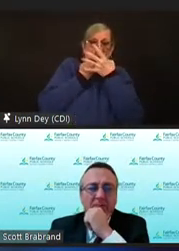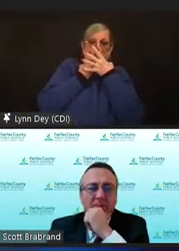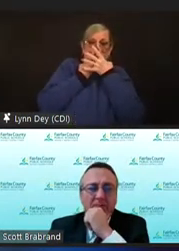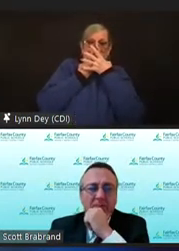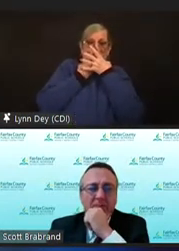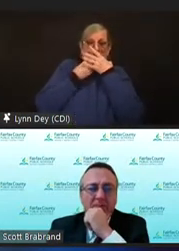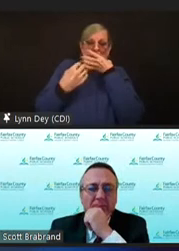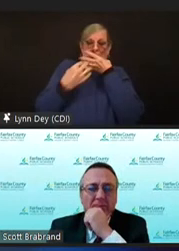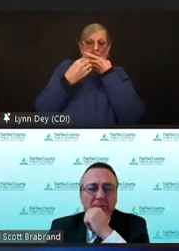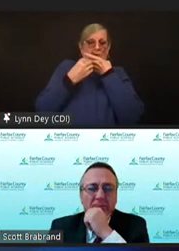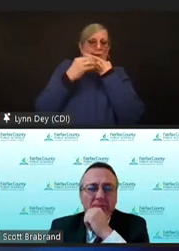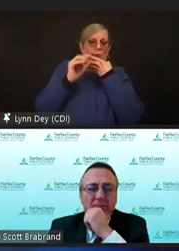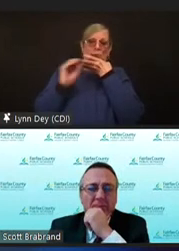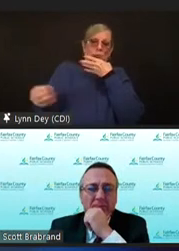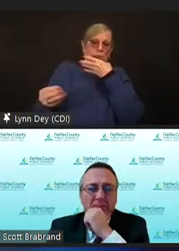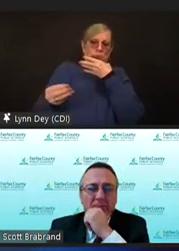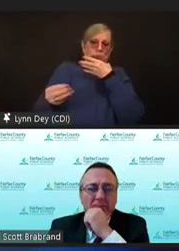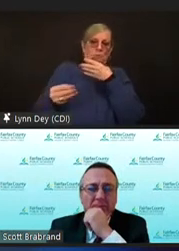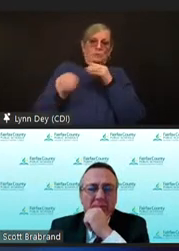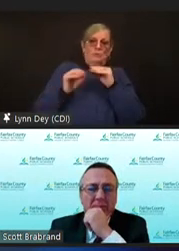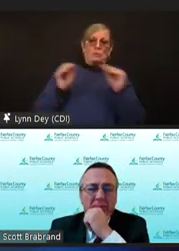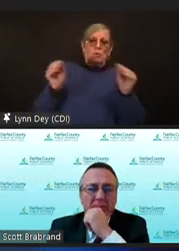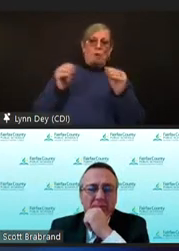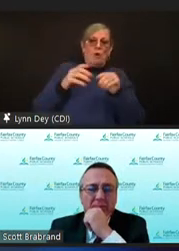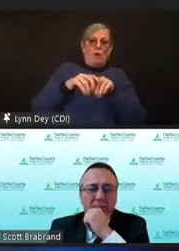any gaps around the sides.